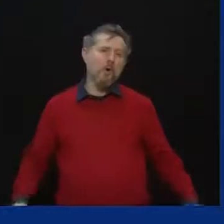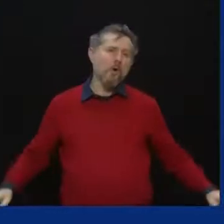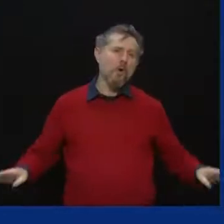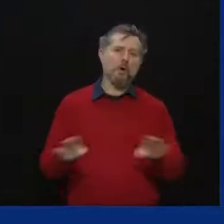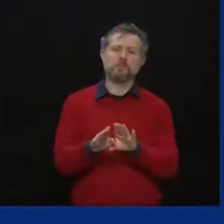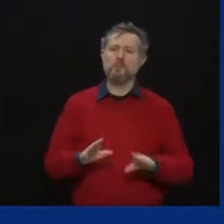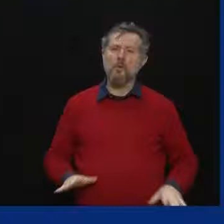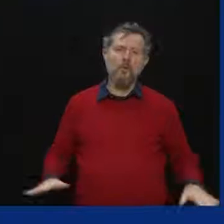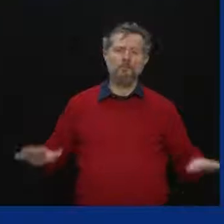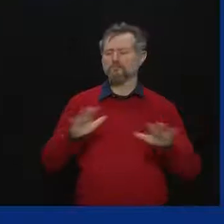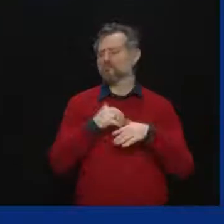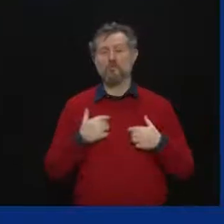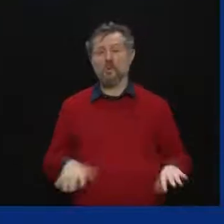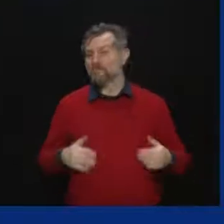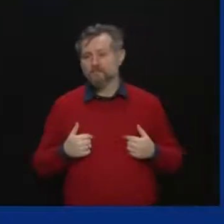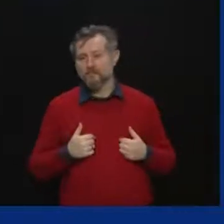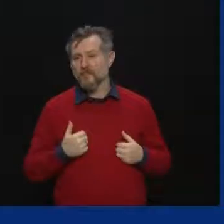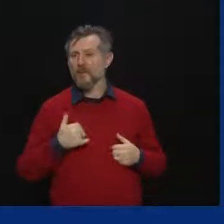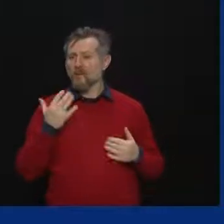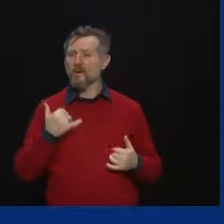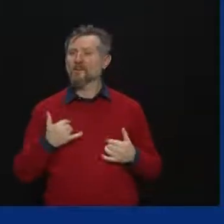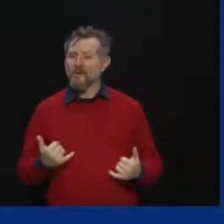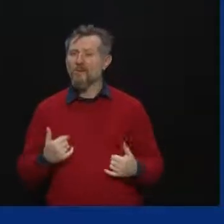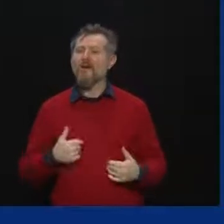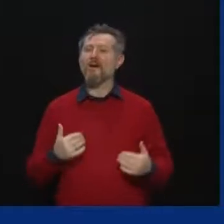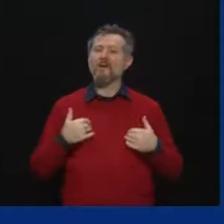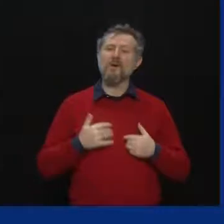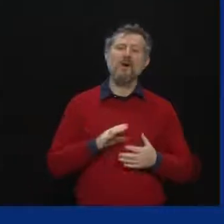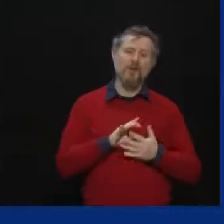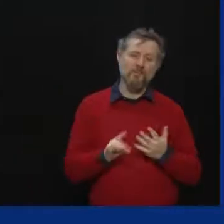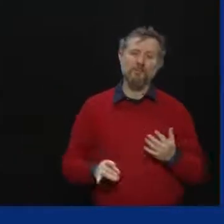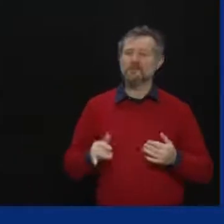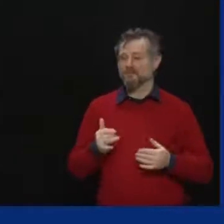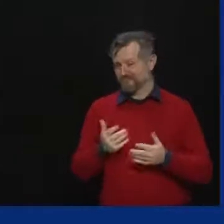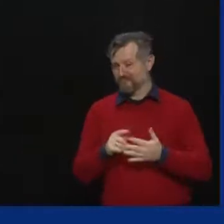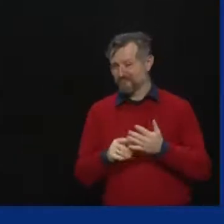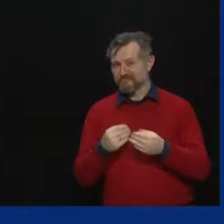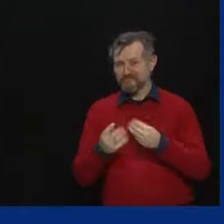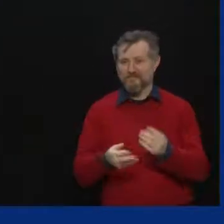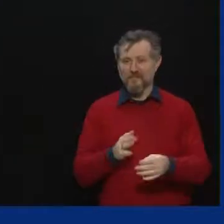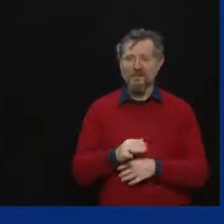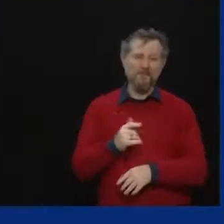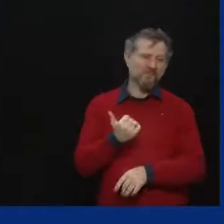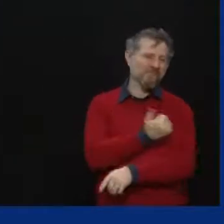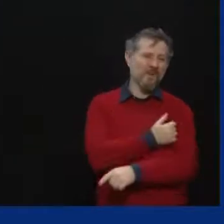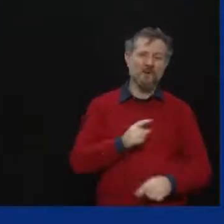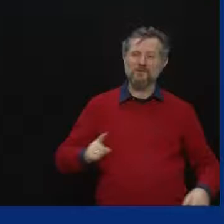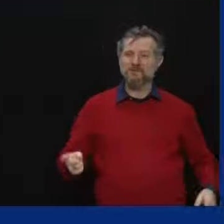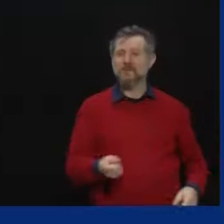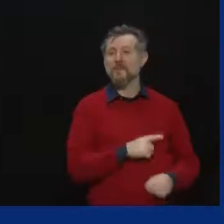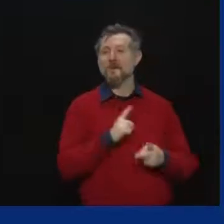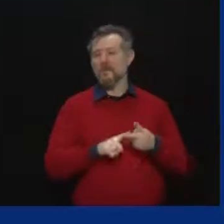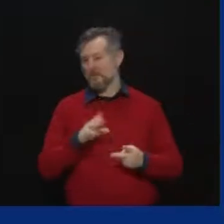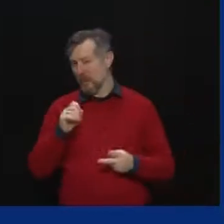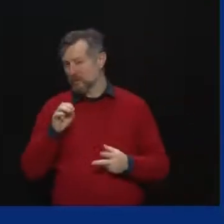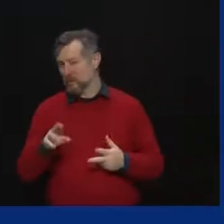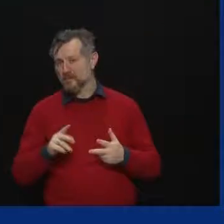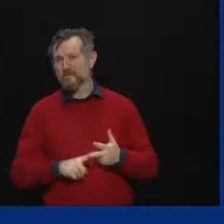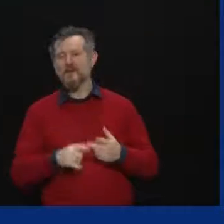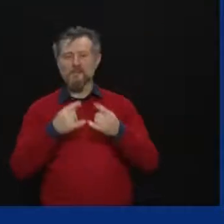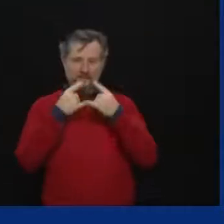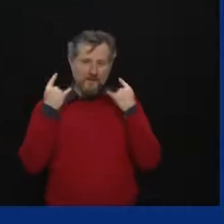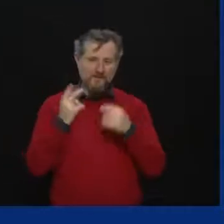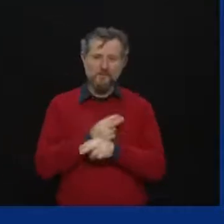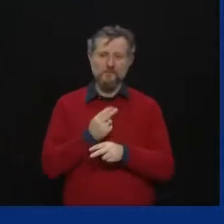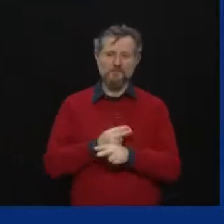we now have the tools available to all of us. Vaccination, booster shots, mask, and all